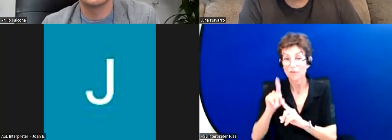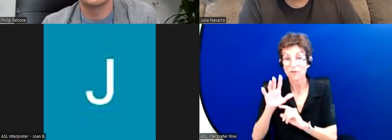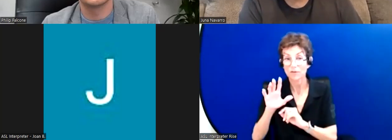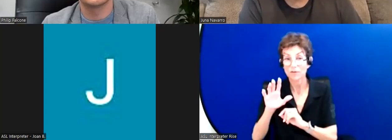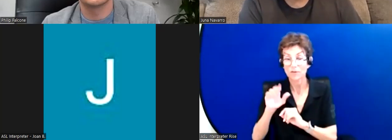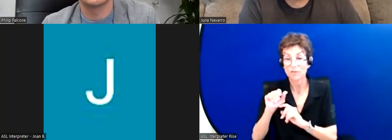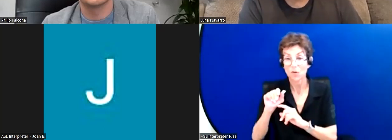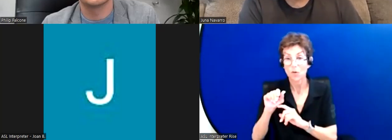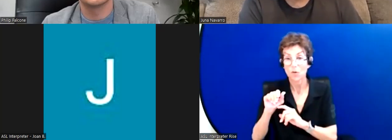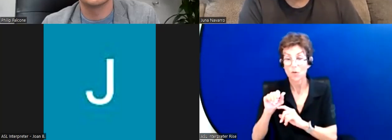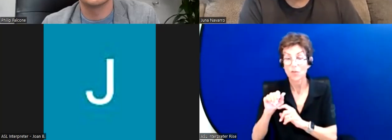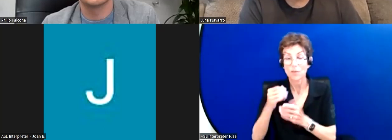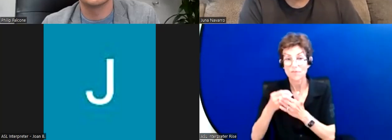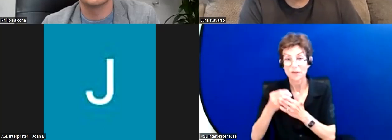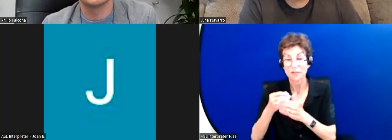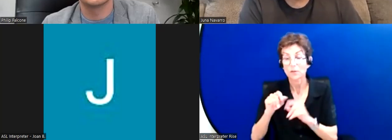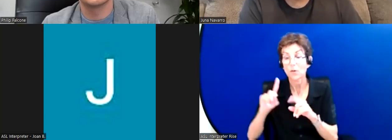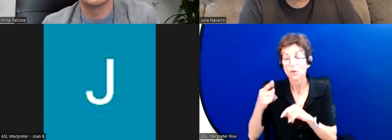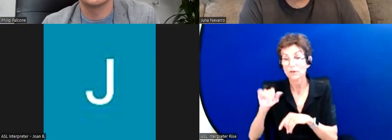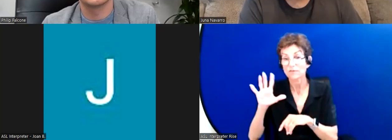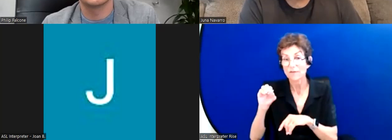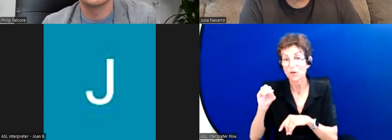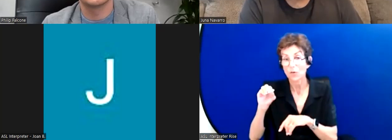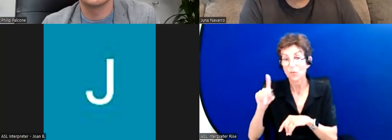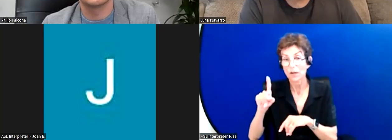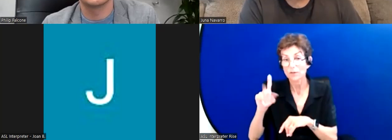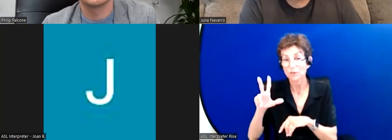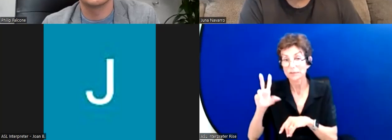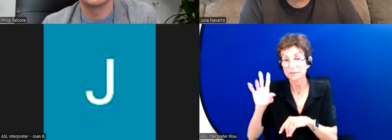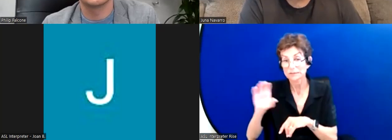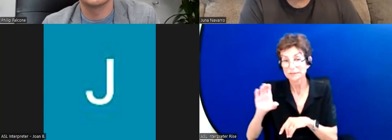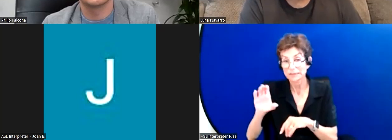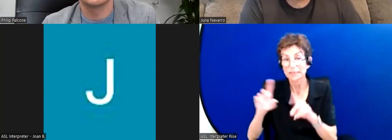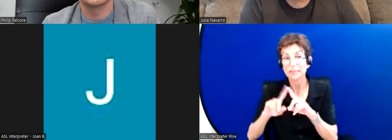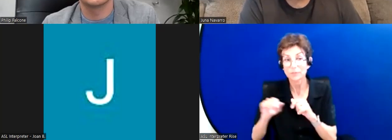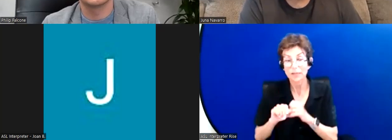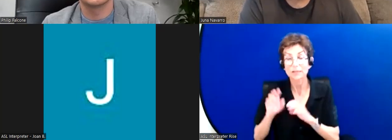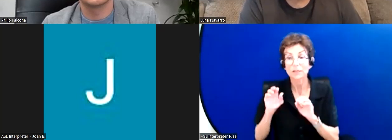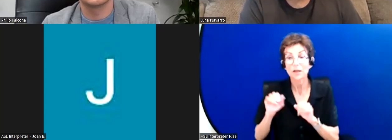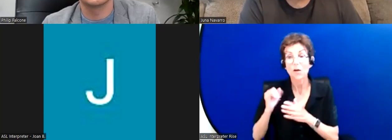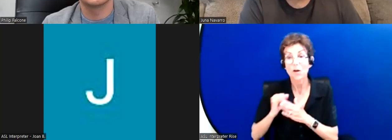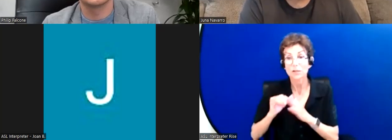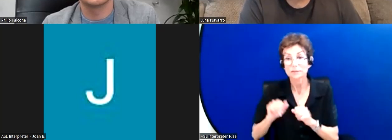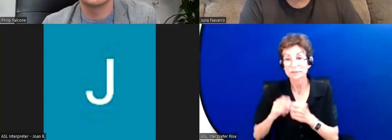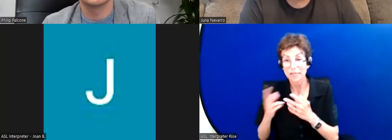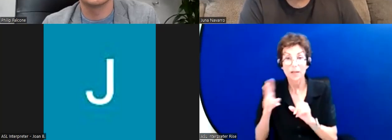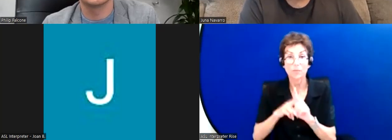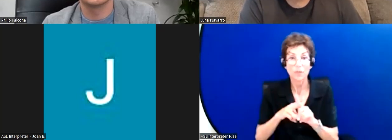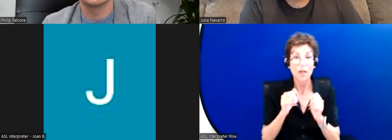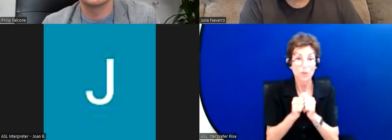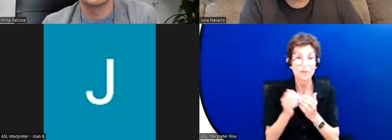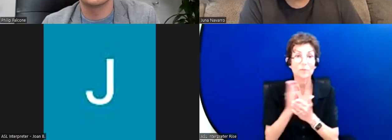501c3s. But artists can apply or organizations can apply in partnership with them. So that would definitely be